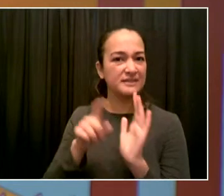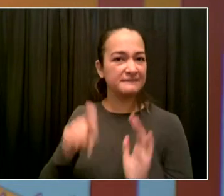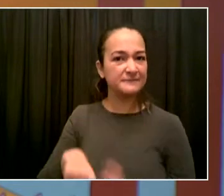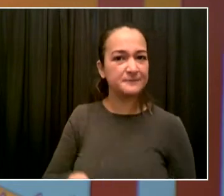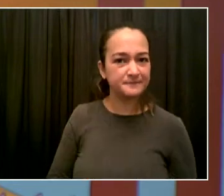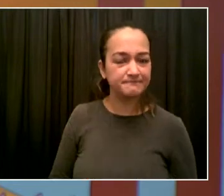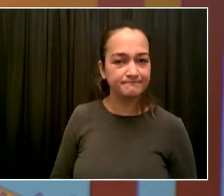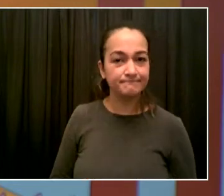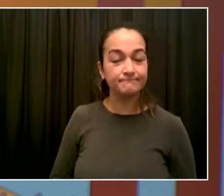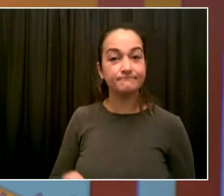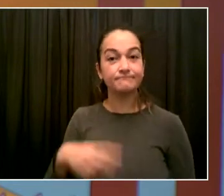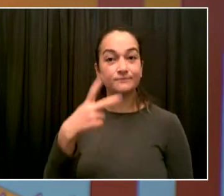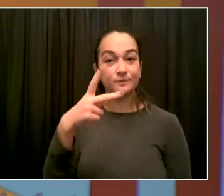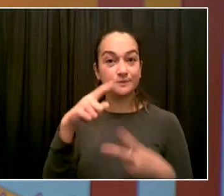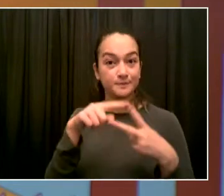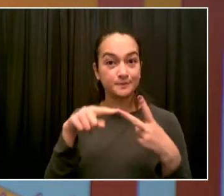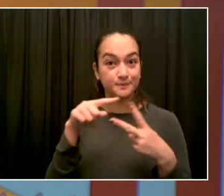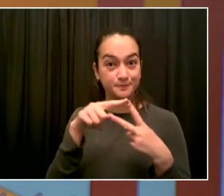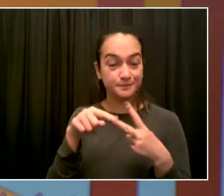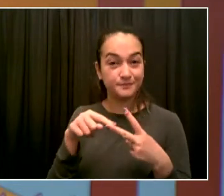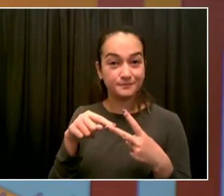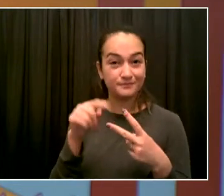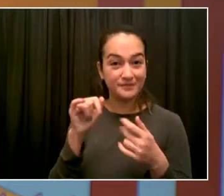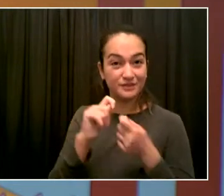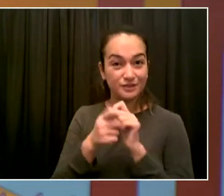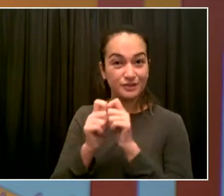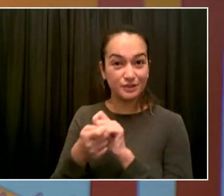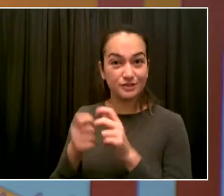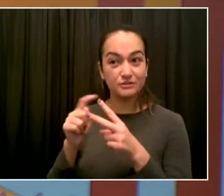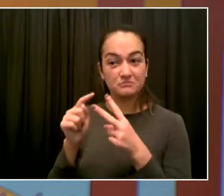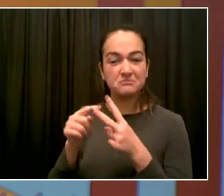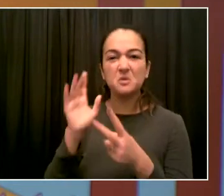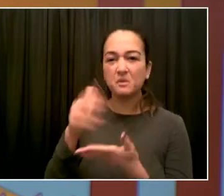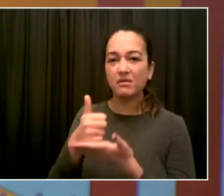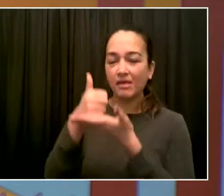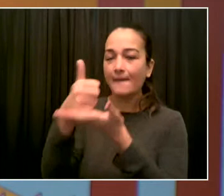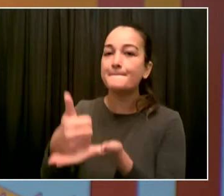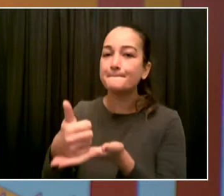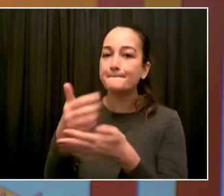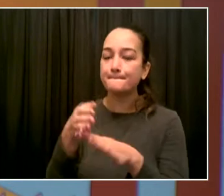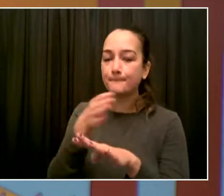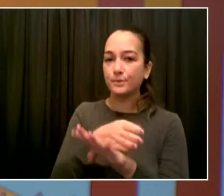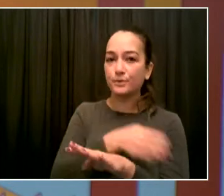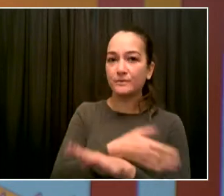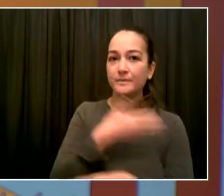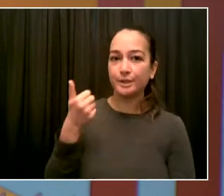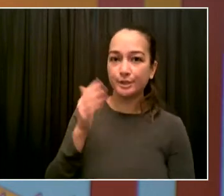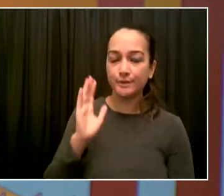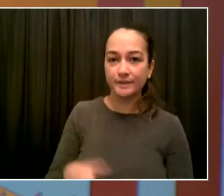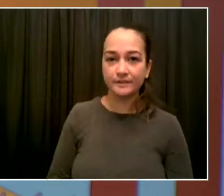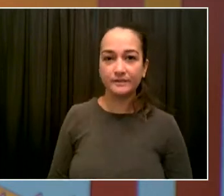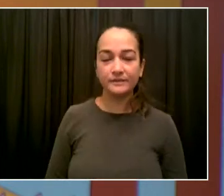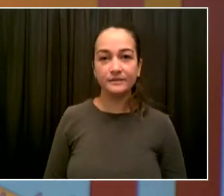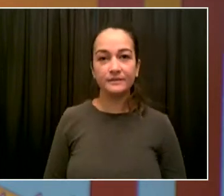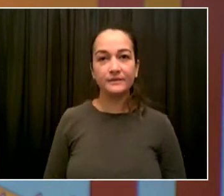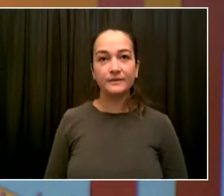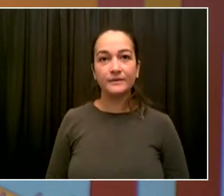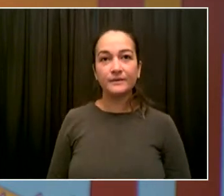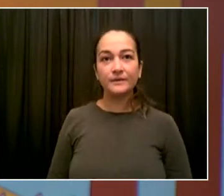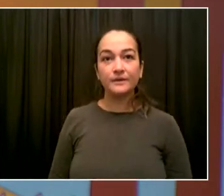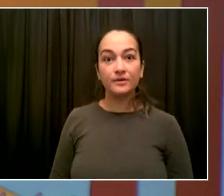actually improve our overall situation. We saw very good attendance the first week. We saw relatively